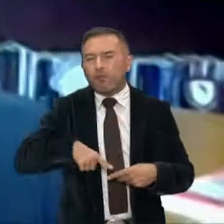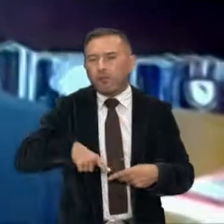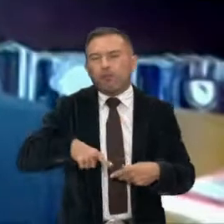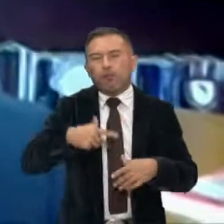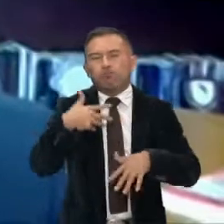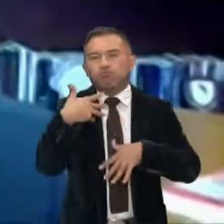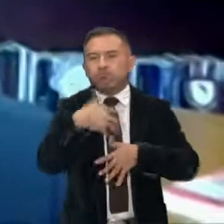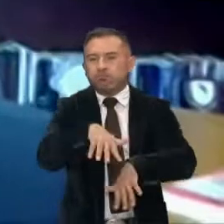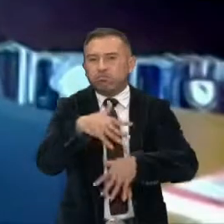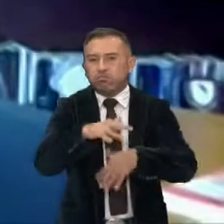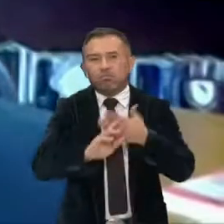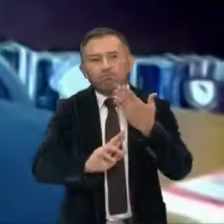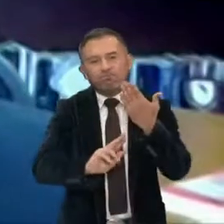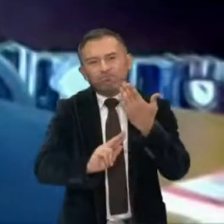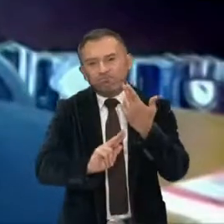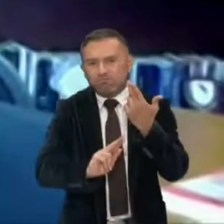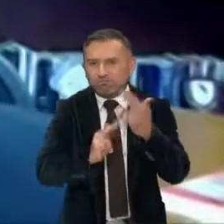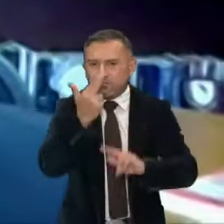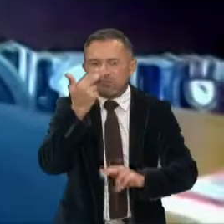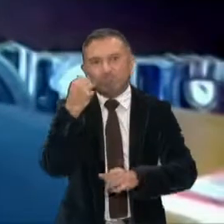and